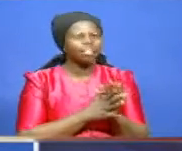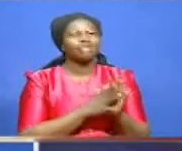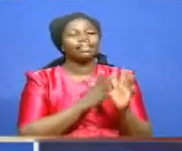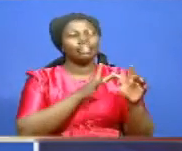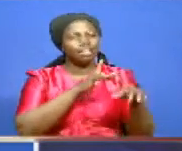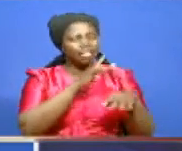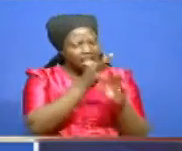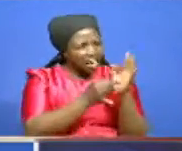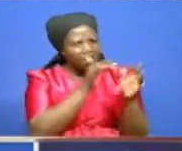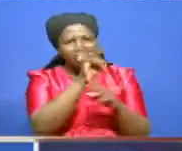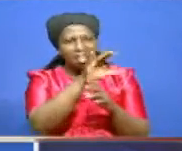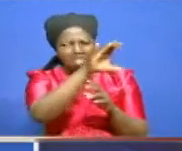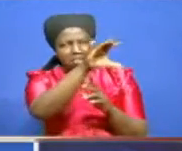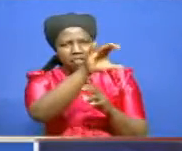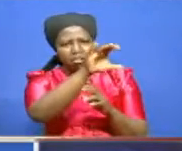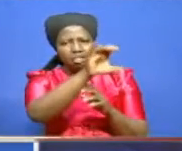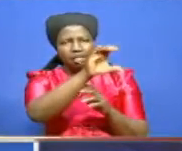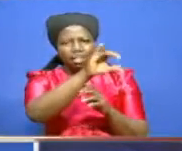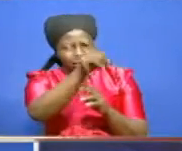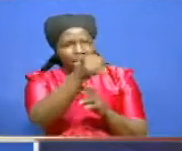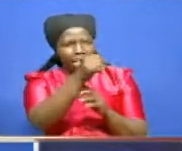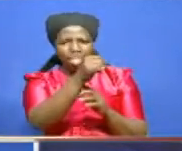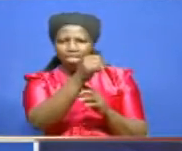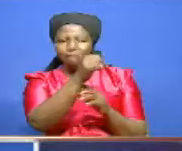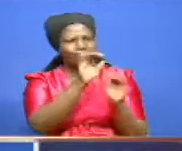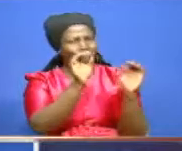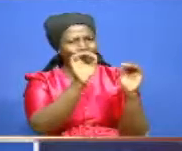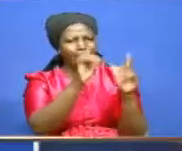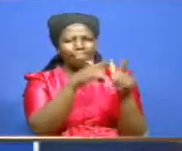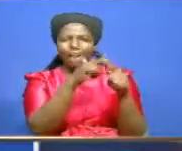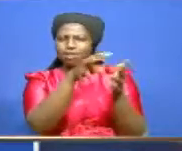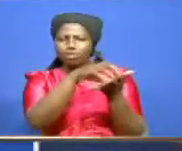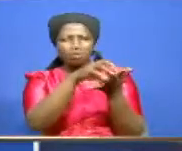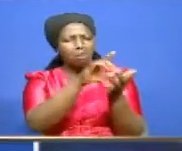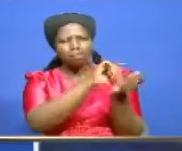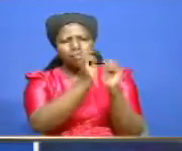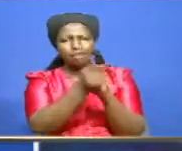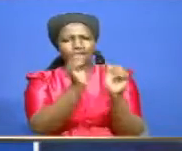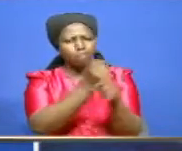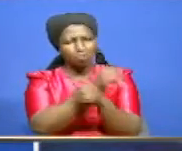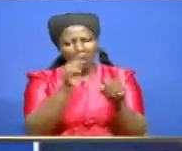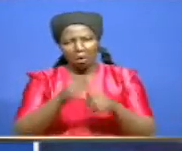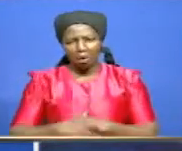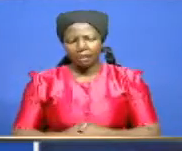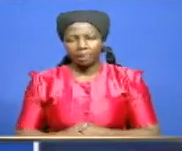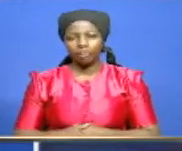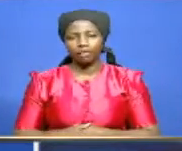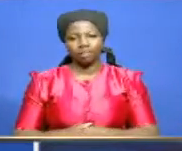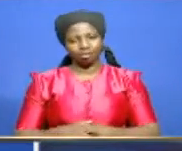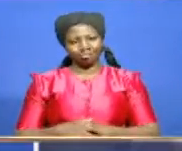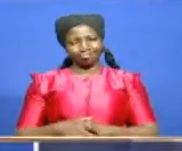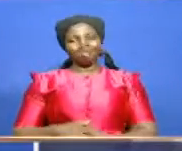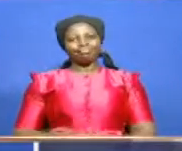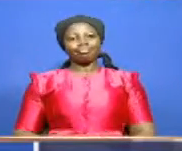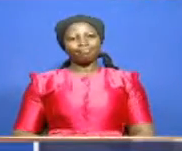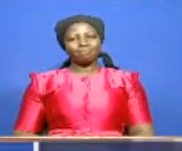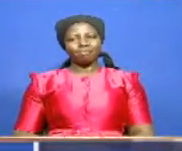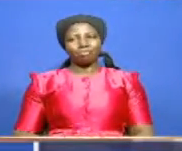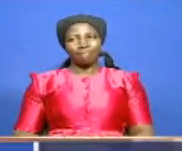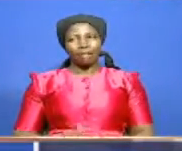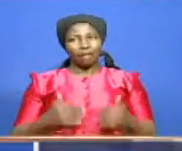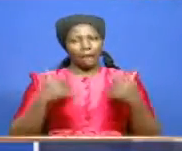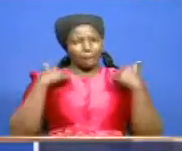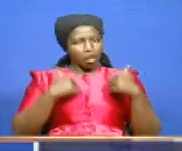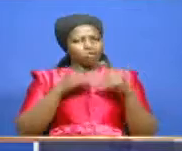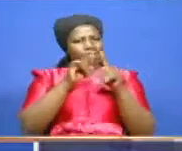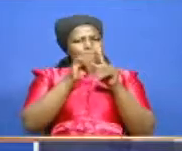as it is not a Chief Justice, the Chief's situation may not change. You've lost me. I'm not sure even you are